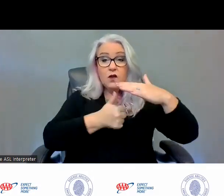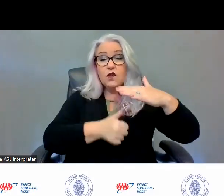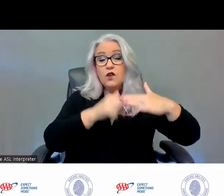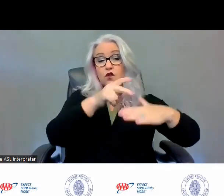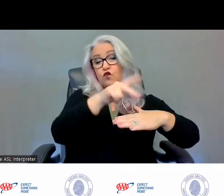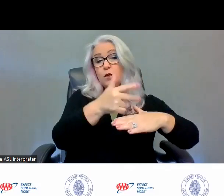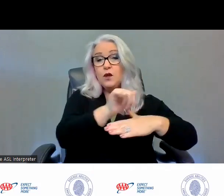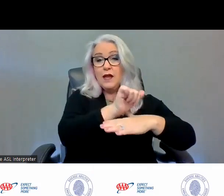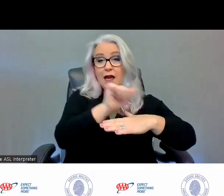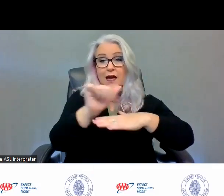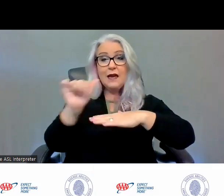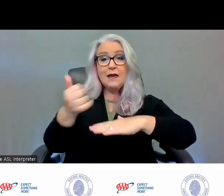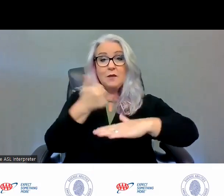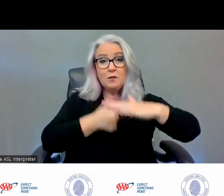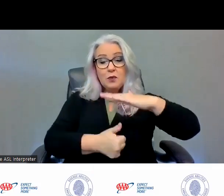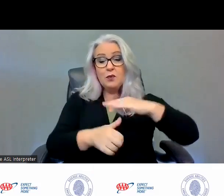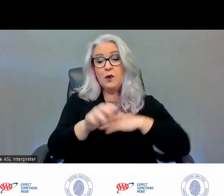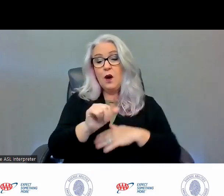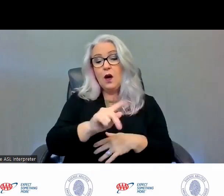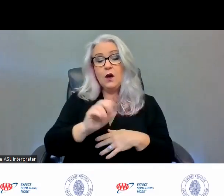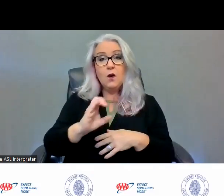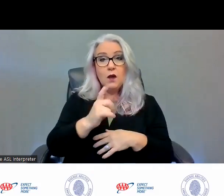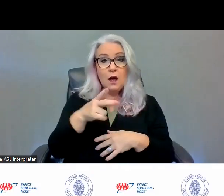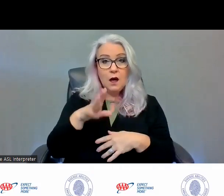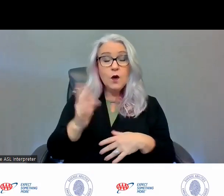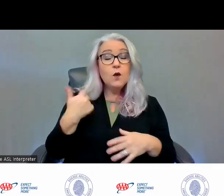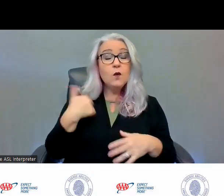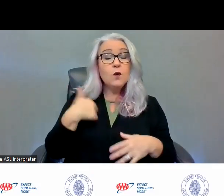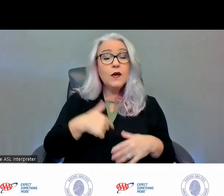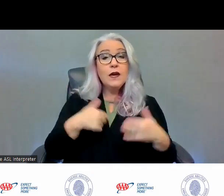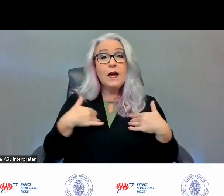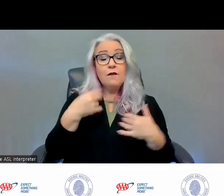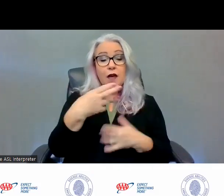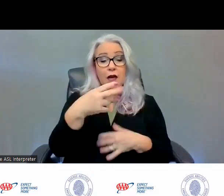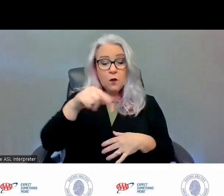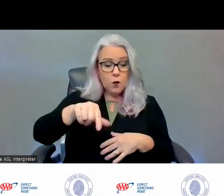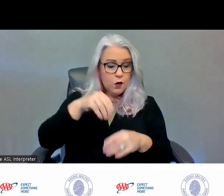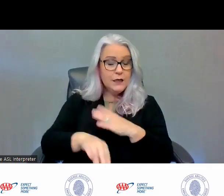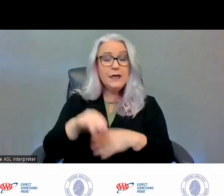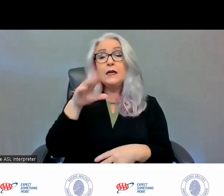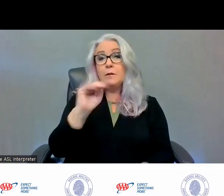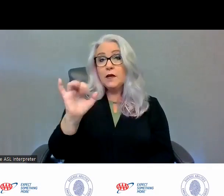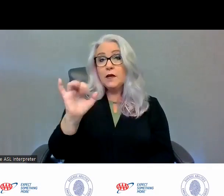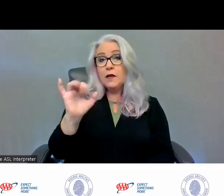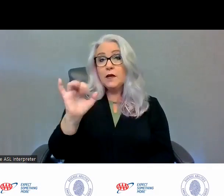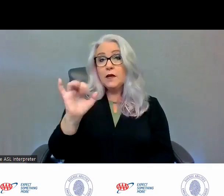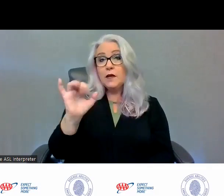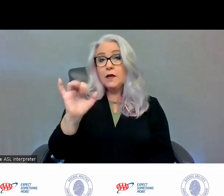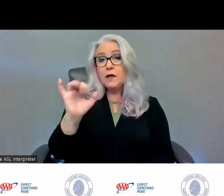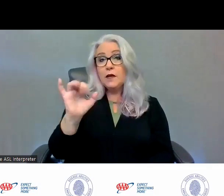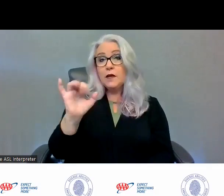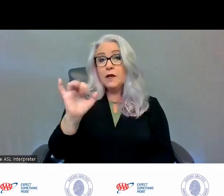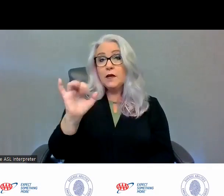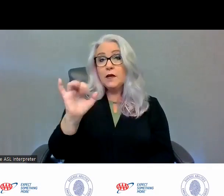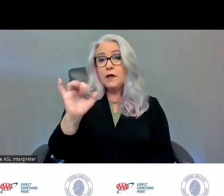brand. We have headquarters in Michigan, in Dearborn, in the Carolinas, in Charlotte, and in